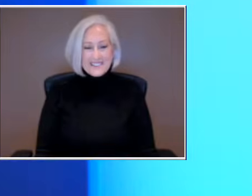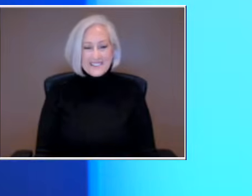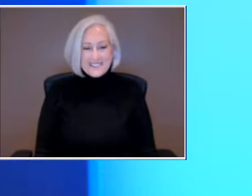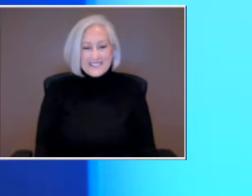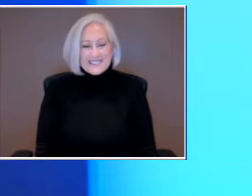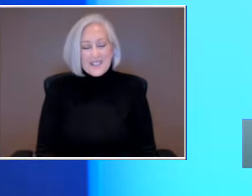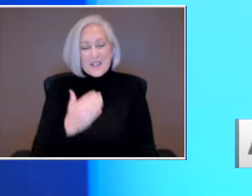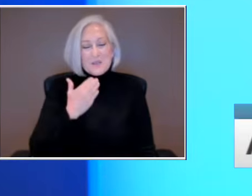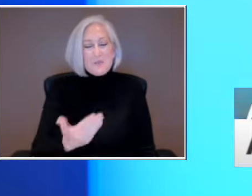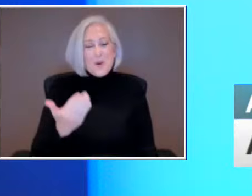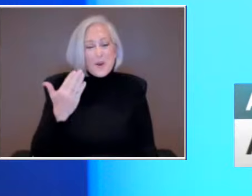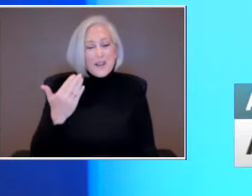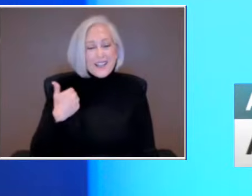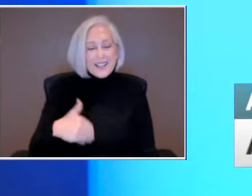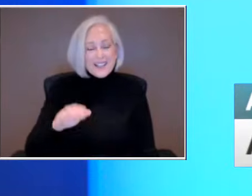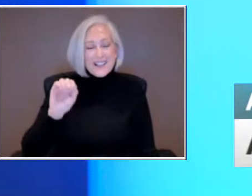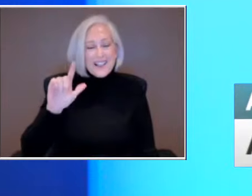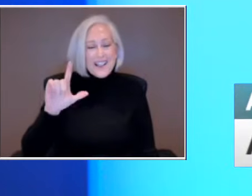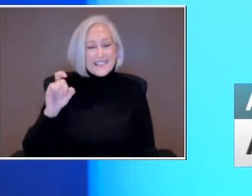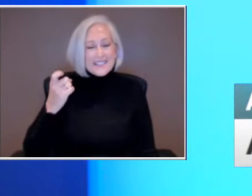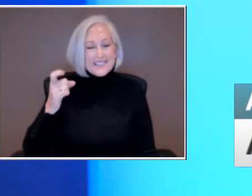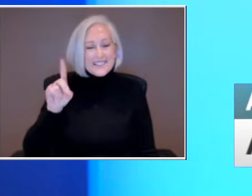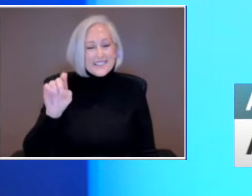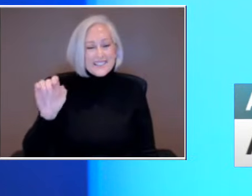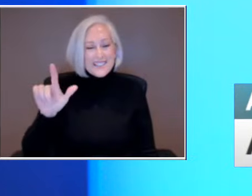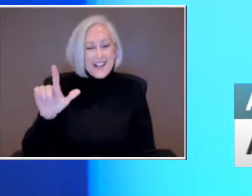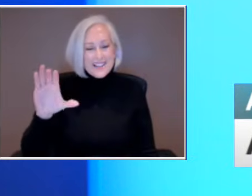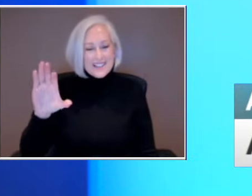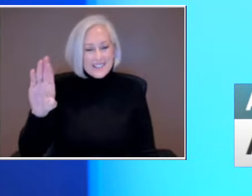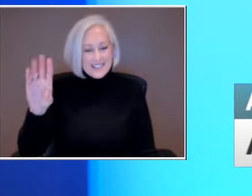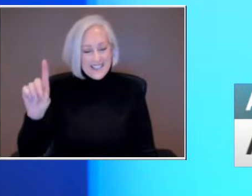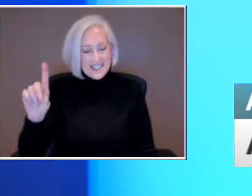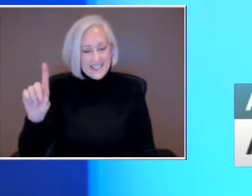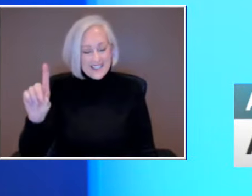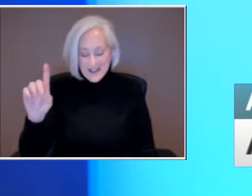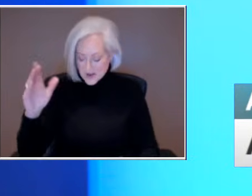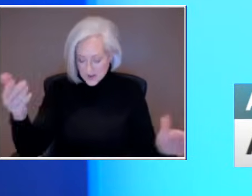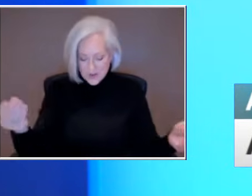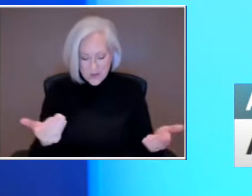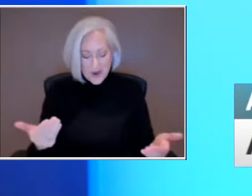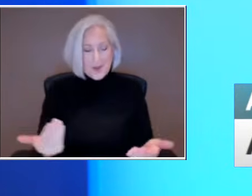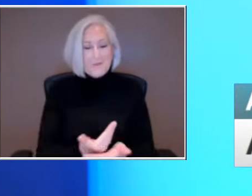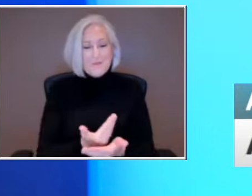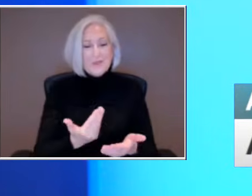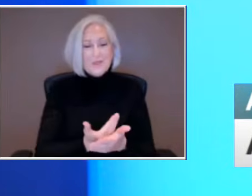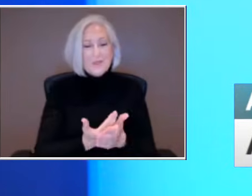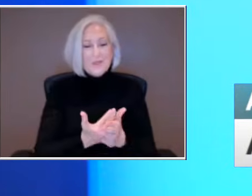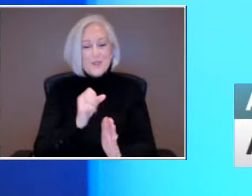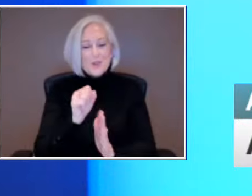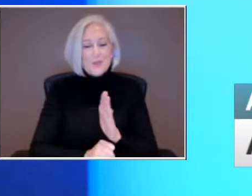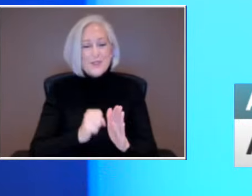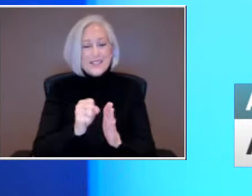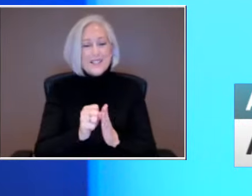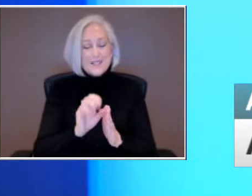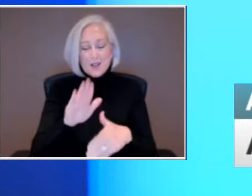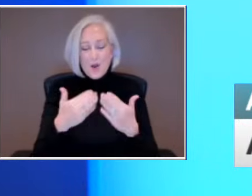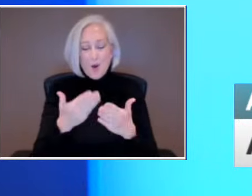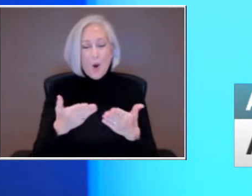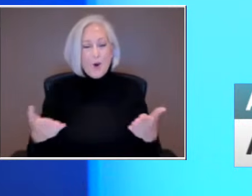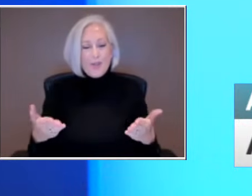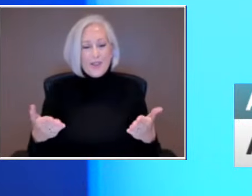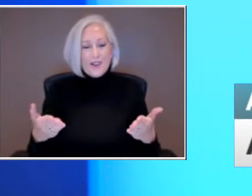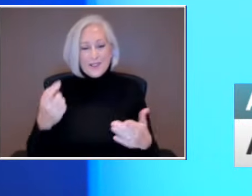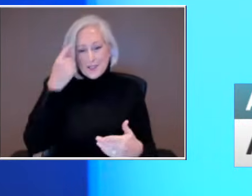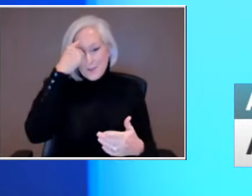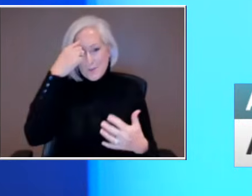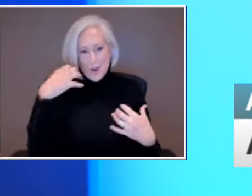Good morning, I'm Alexis Del Cid. Welcome to a new season of All Things Brain Health. Today we share an extraordinary